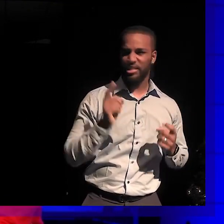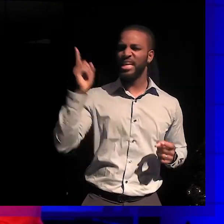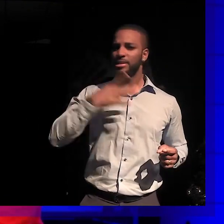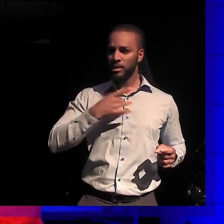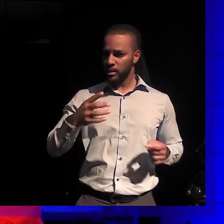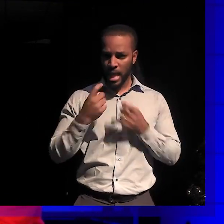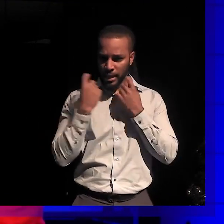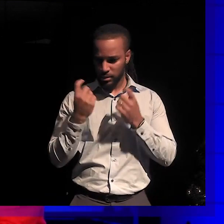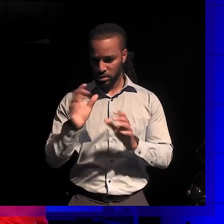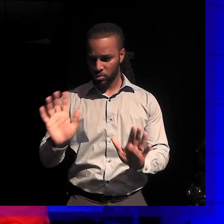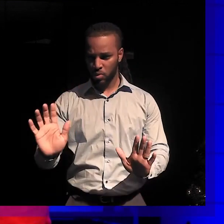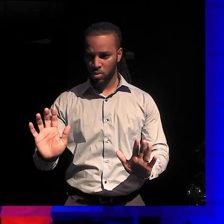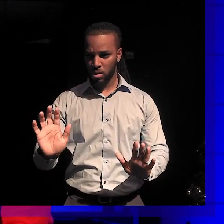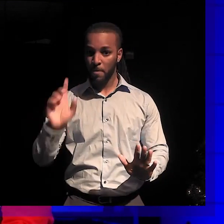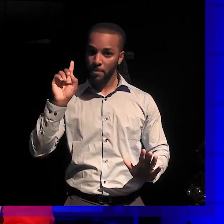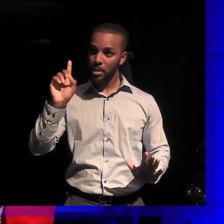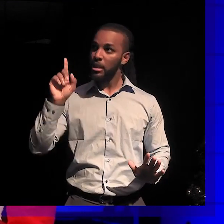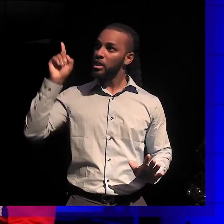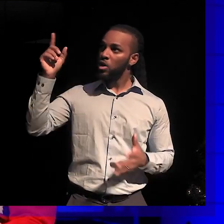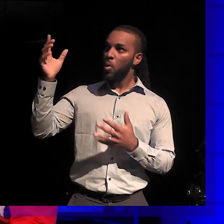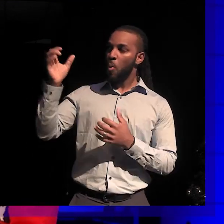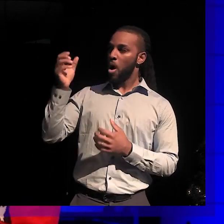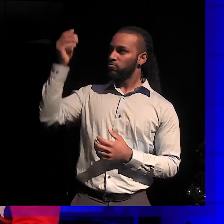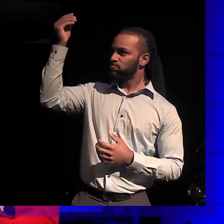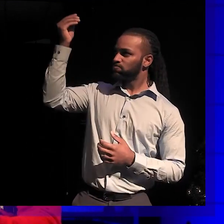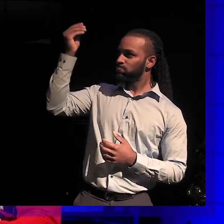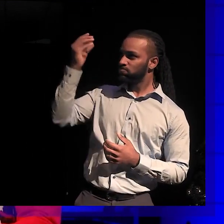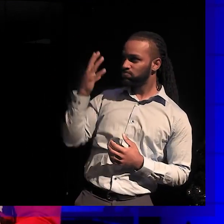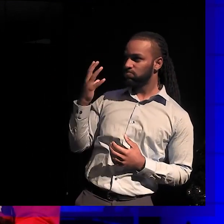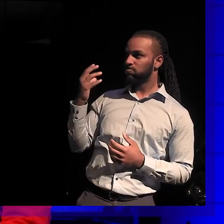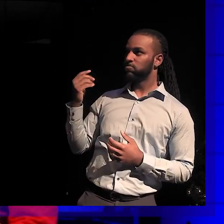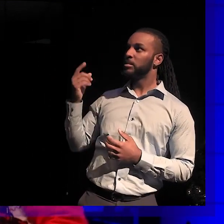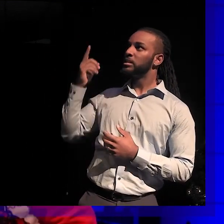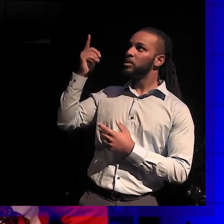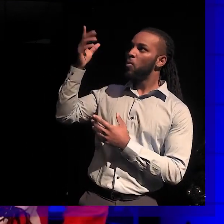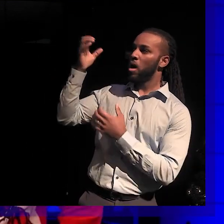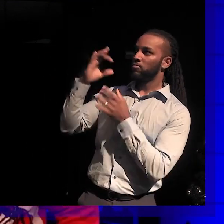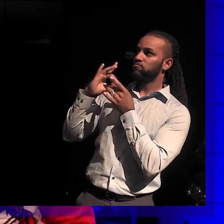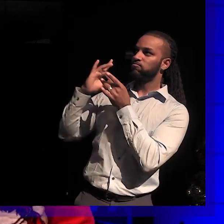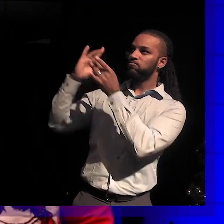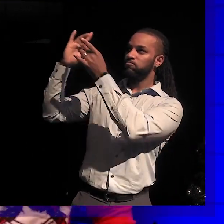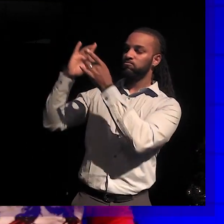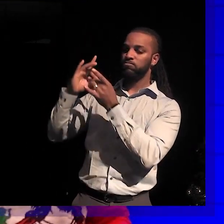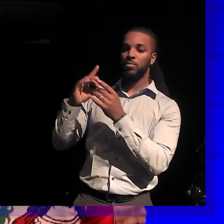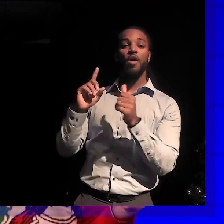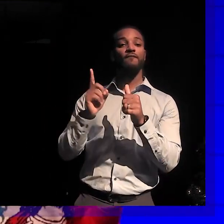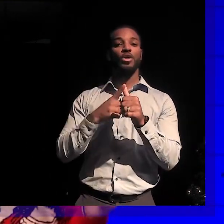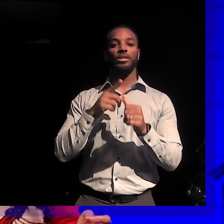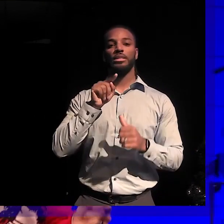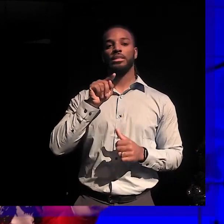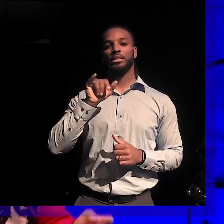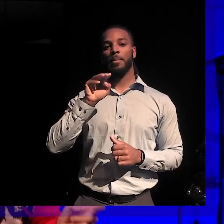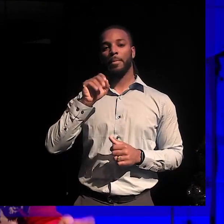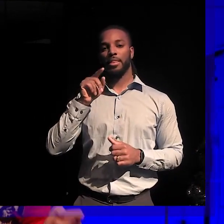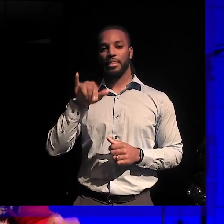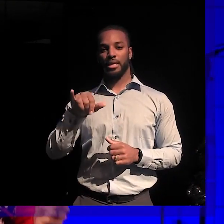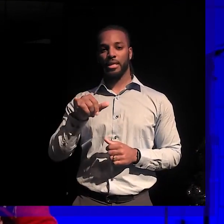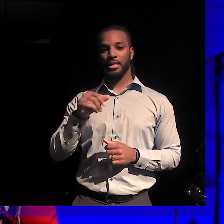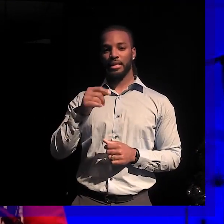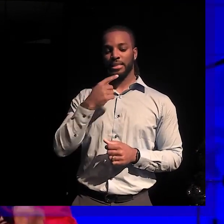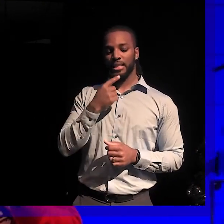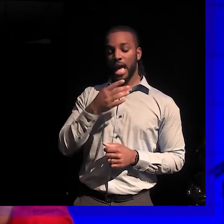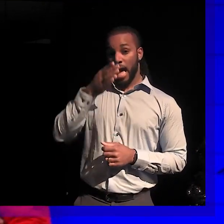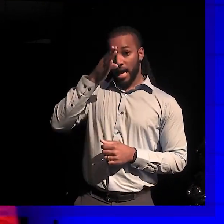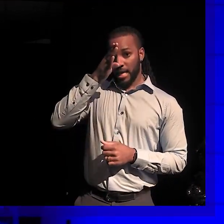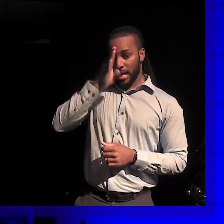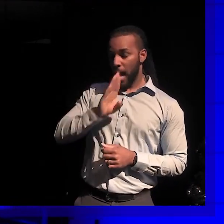sin, because I like you. I want you to know me. First Timothy, twice, Paul says God is the